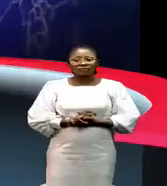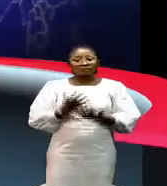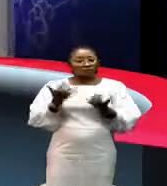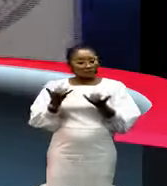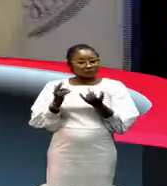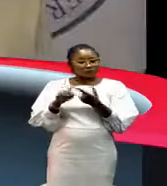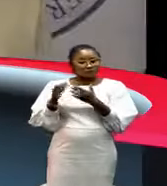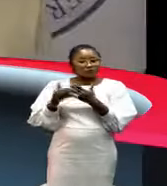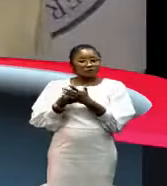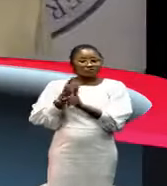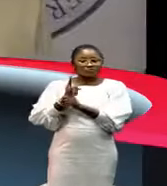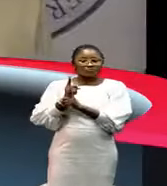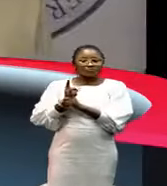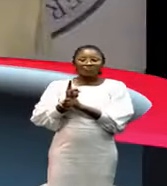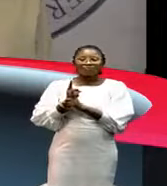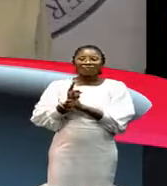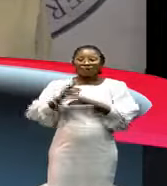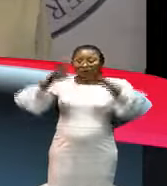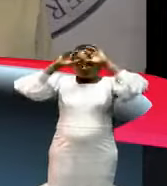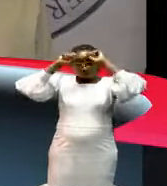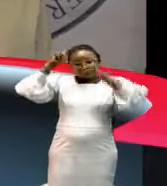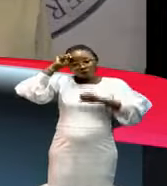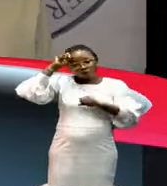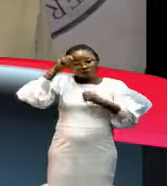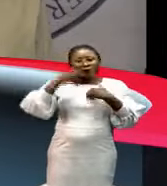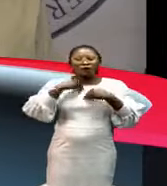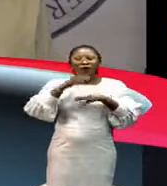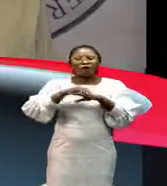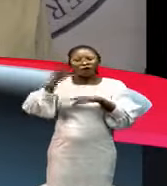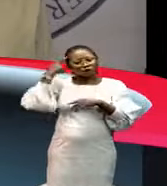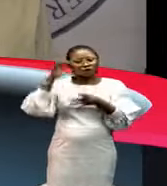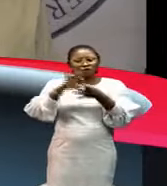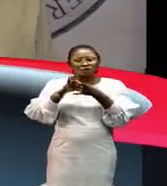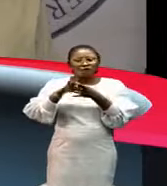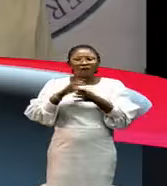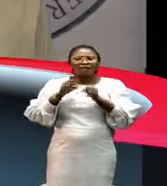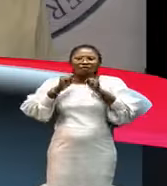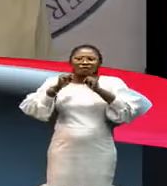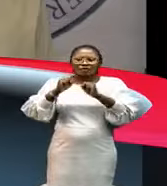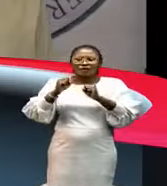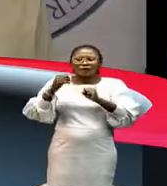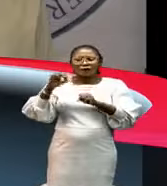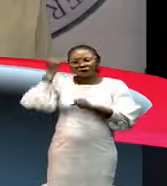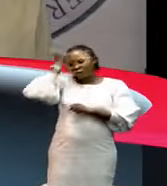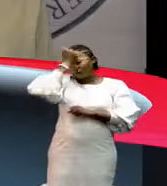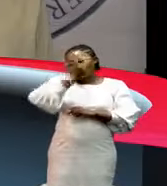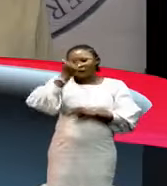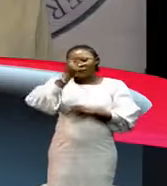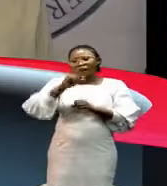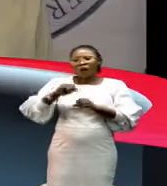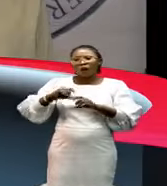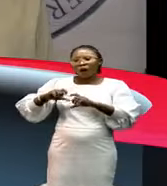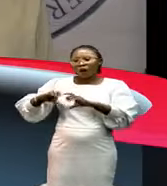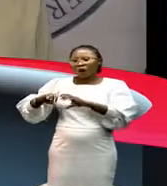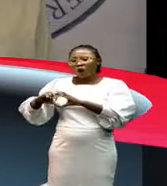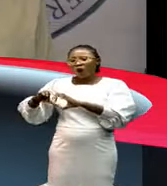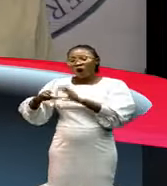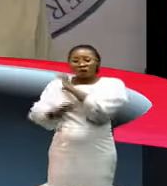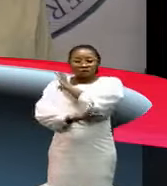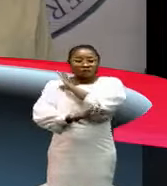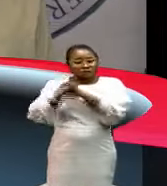And now to the news. President Bola Tinubu has called for unity and resilience of the African continent for development